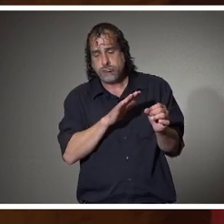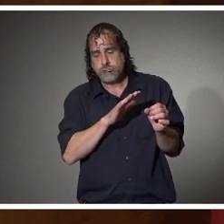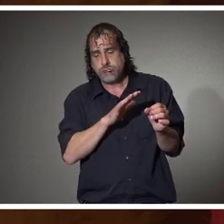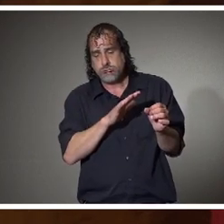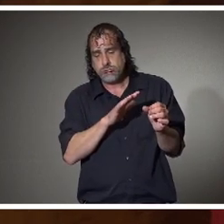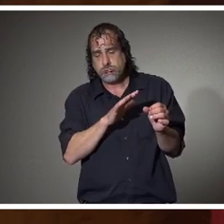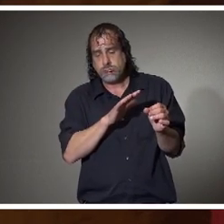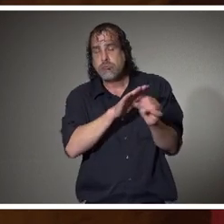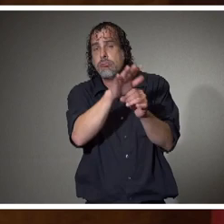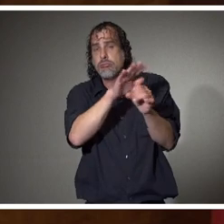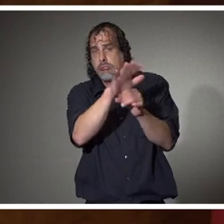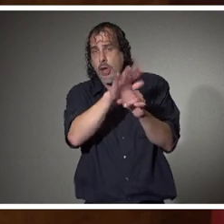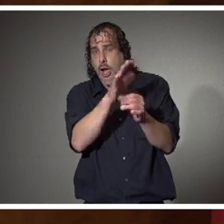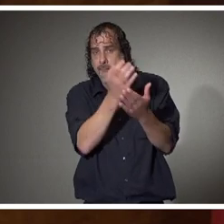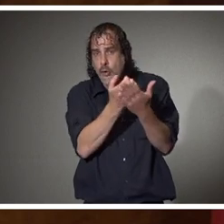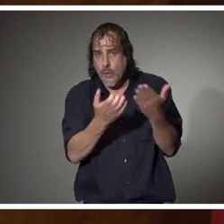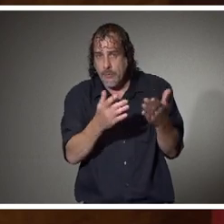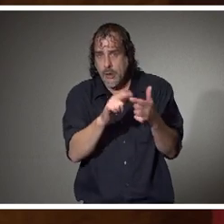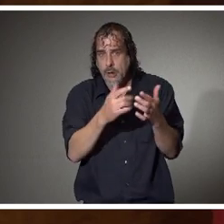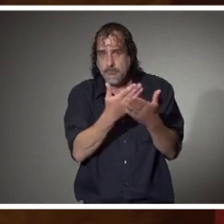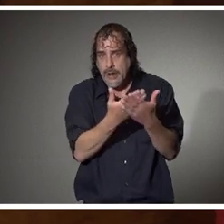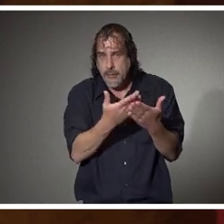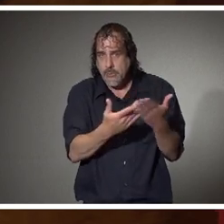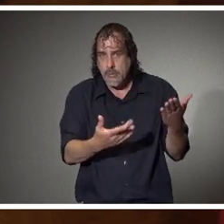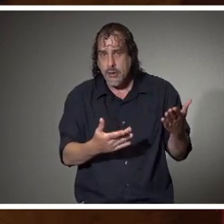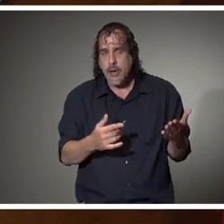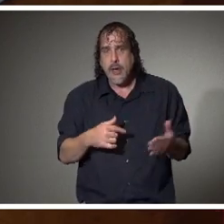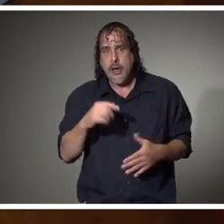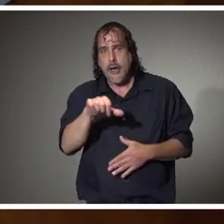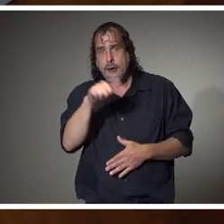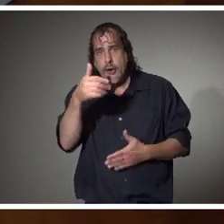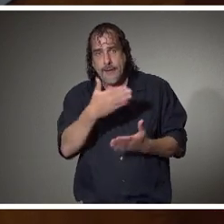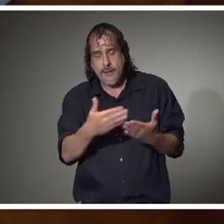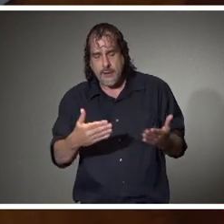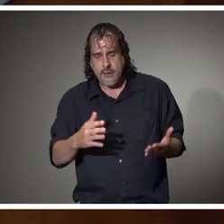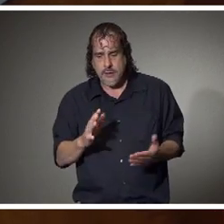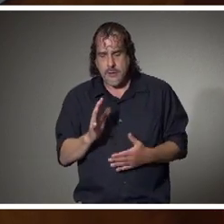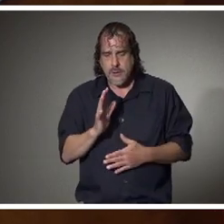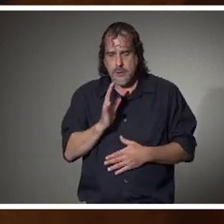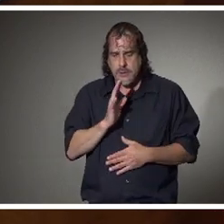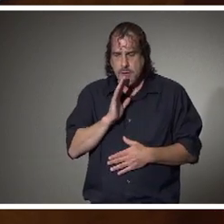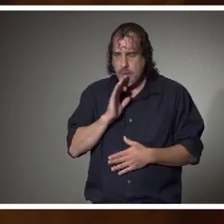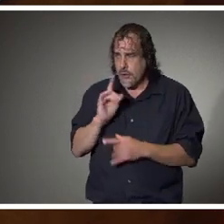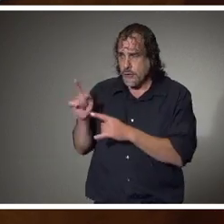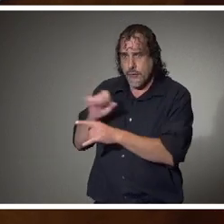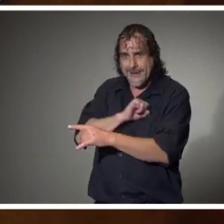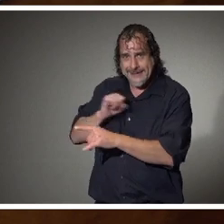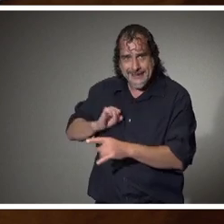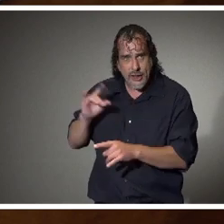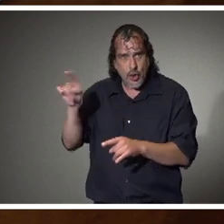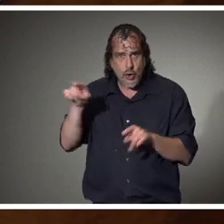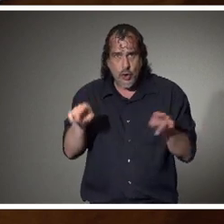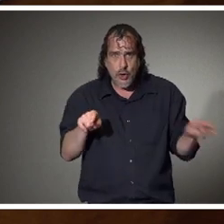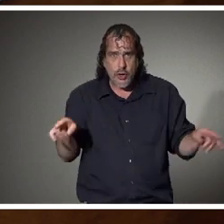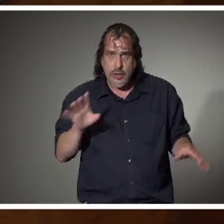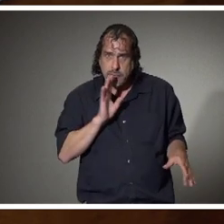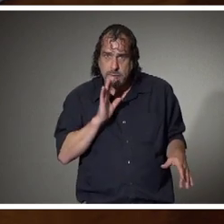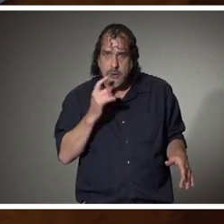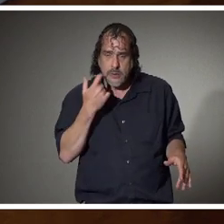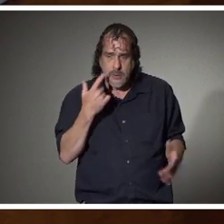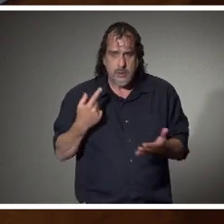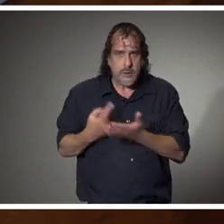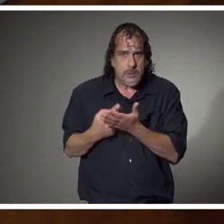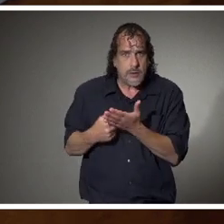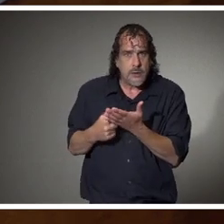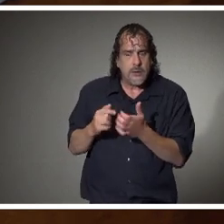number of resources. The other thing I'll tell you, Bobby, is that in talking to Senator Cindy Hyde-Smith and talking to Senator Wicker, we've had a